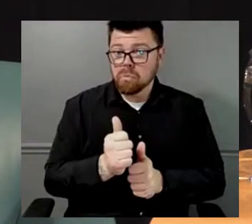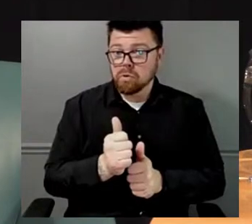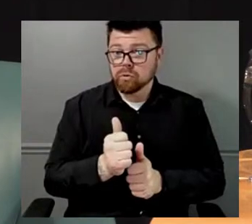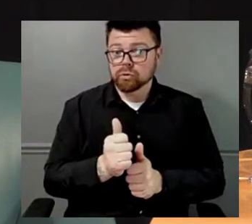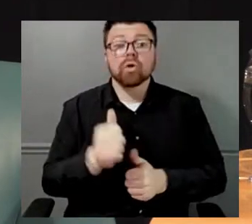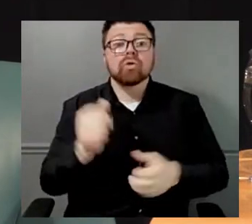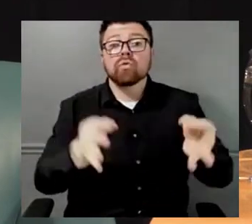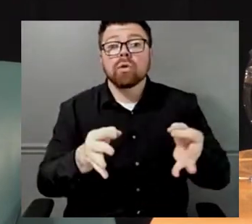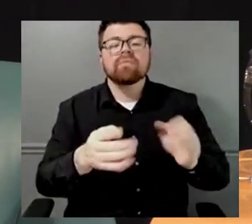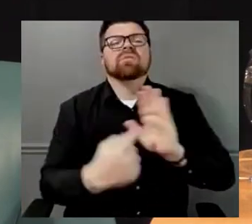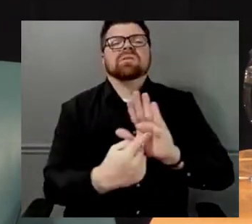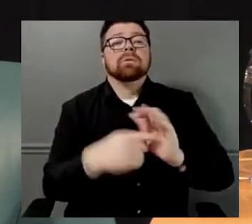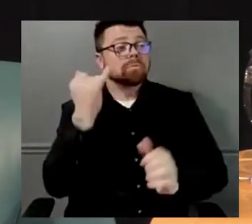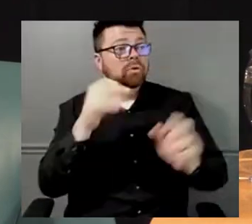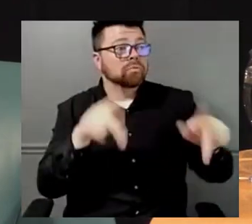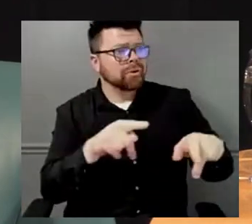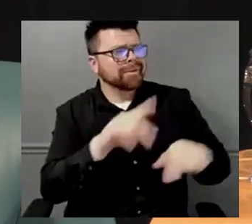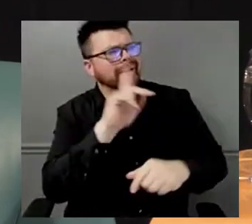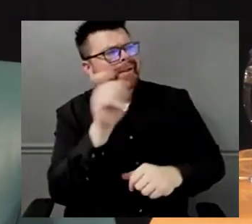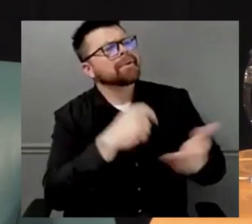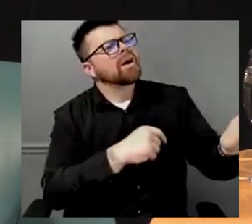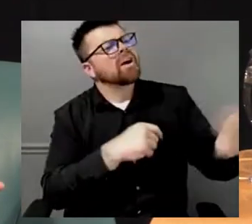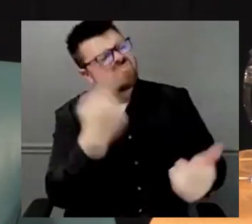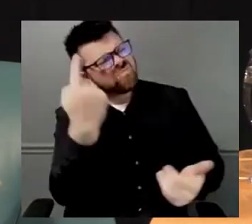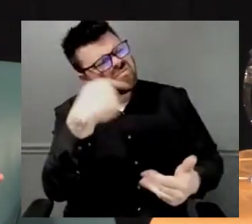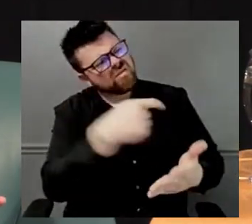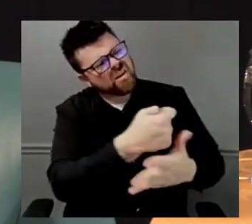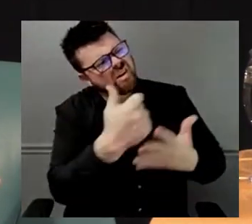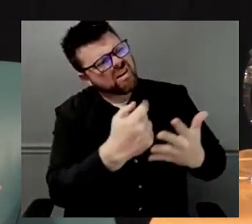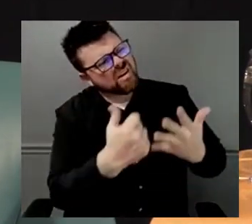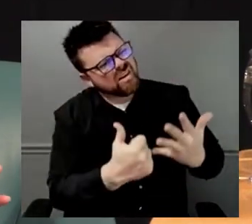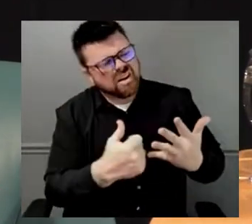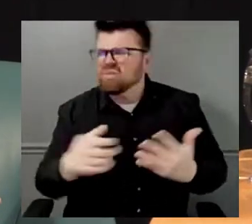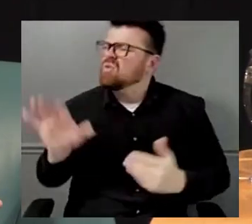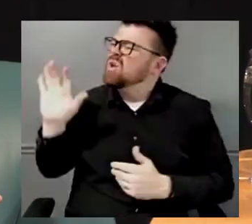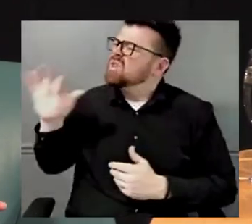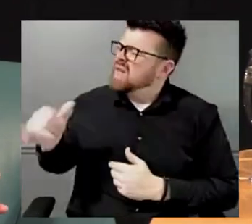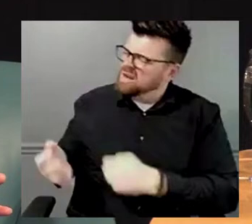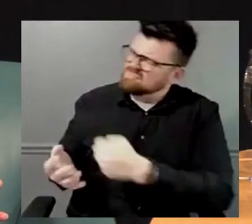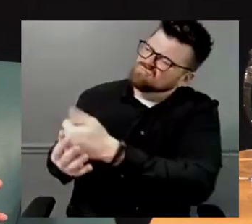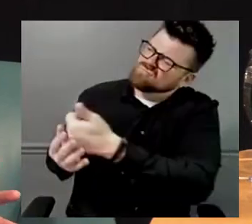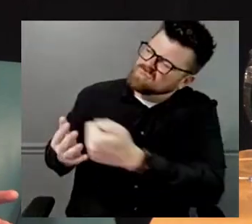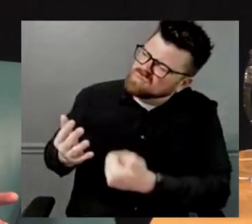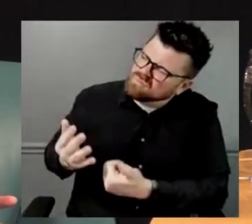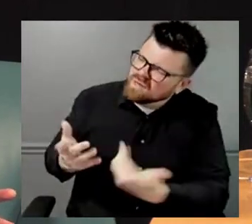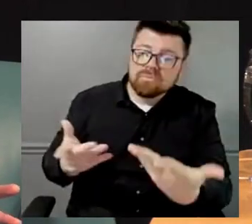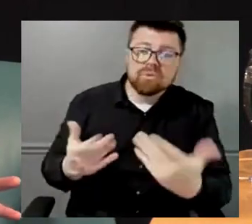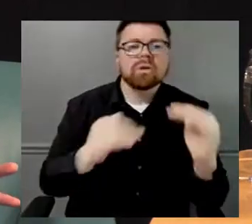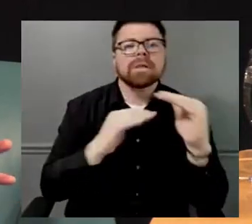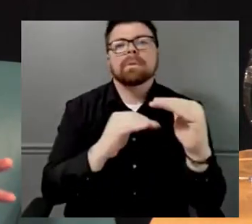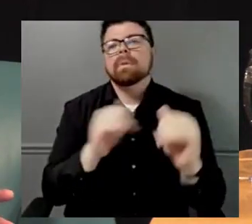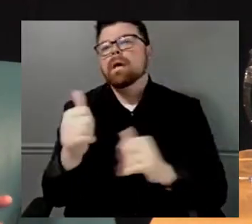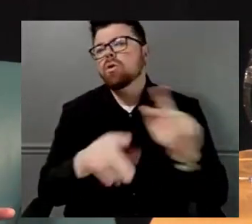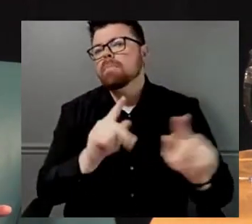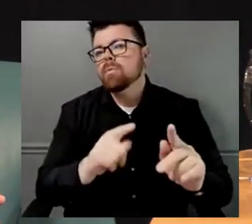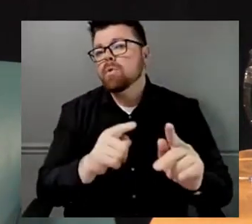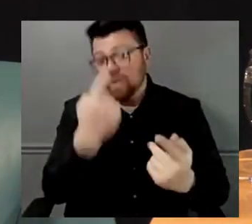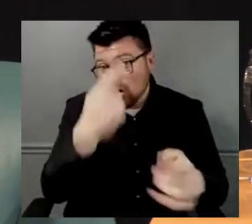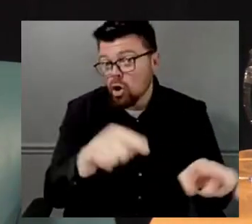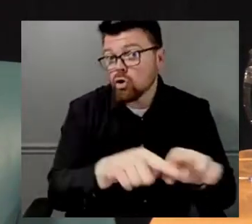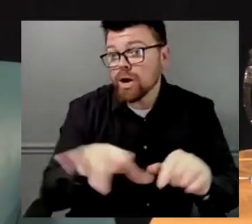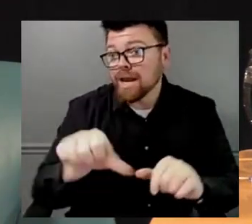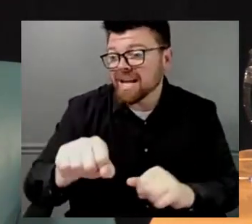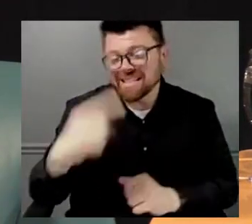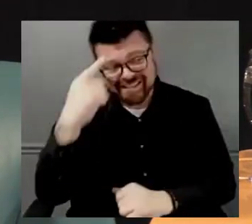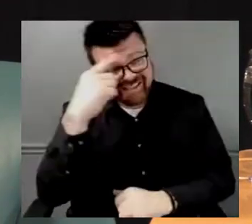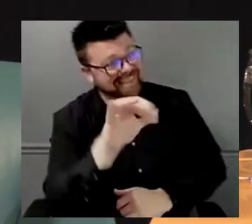about taking this out? Would you think about taking that out? I mean, you're limited by what other people will agree to, too. But we all work